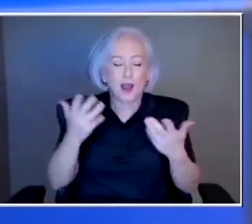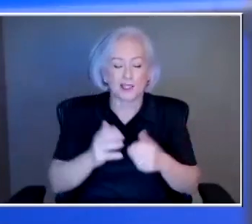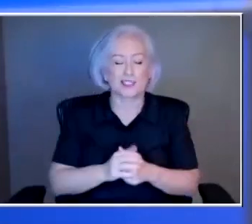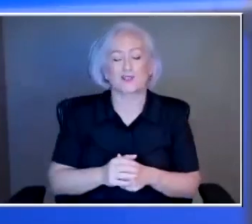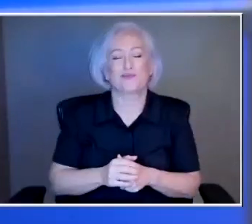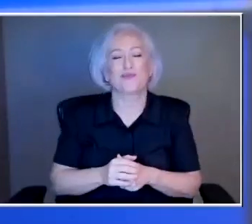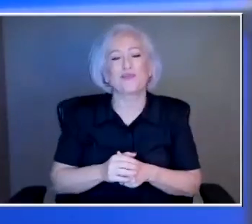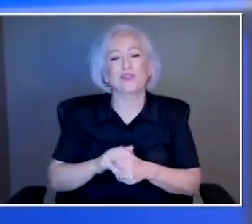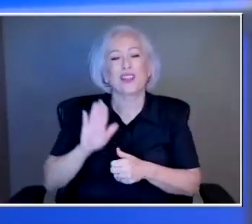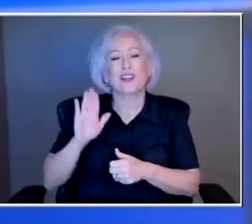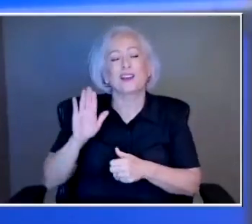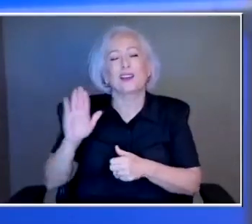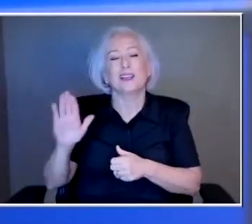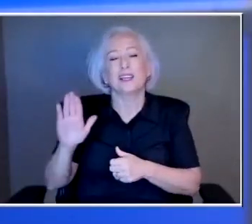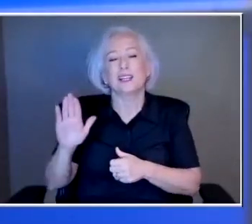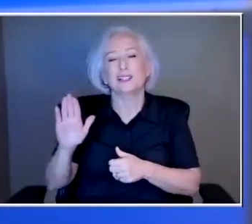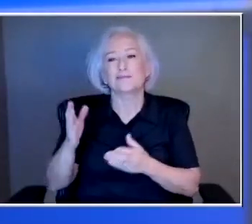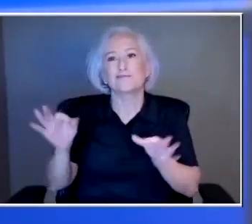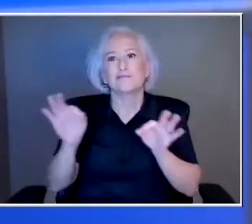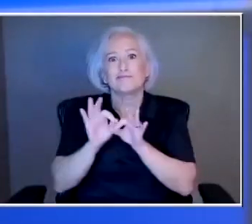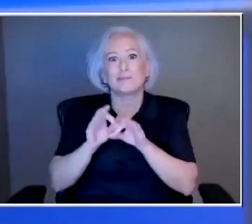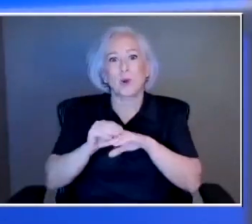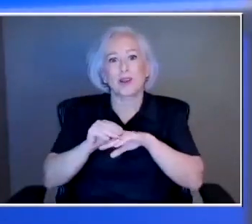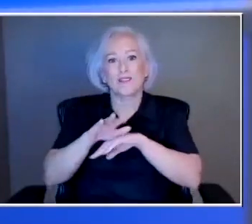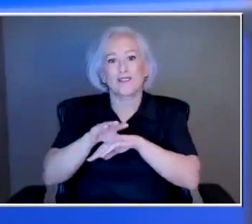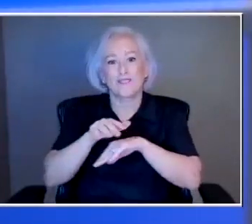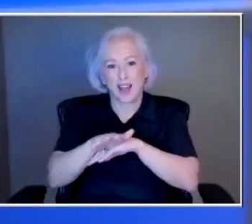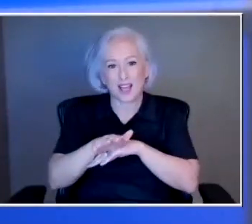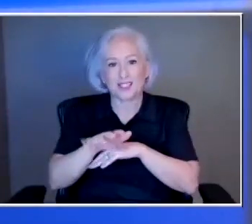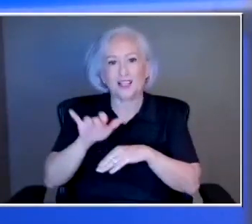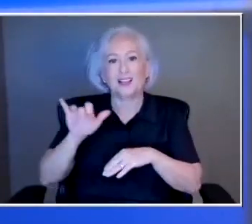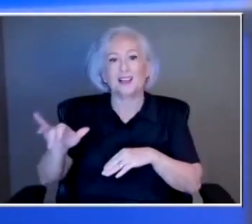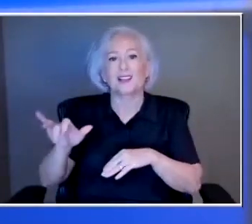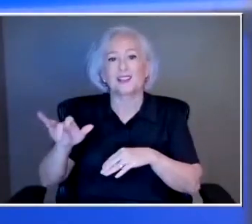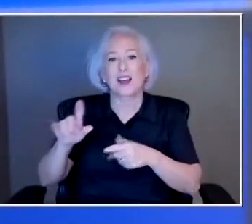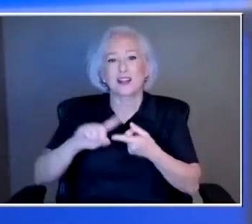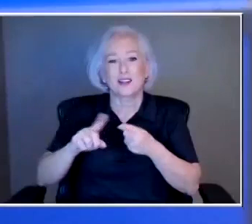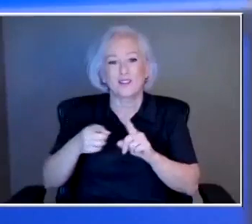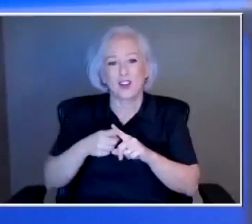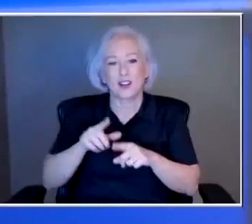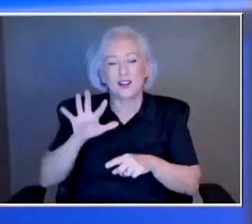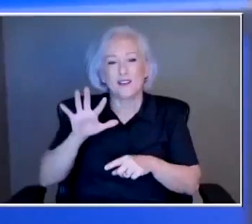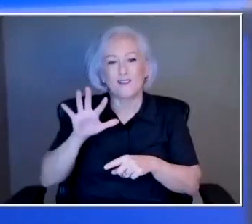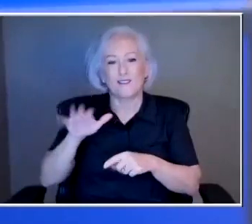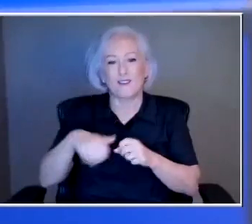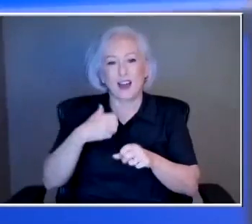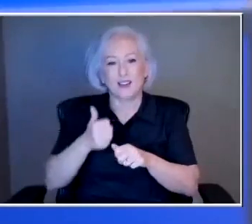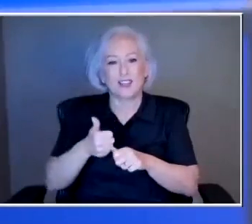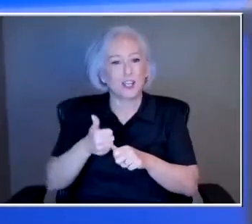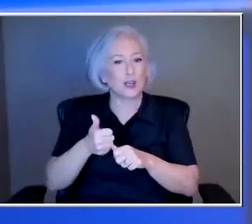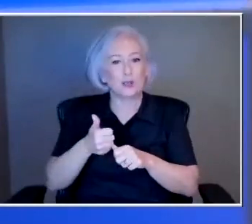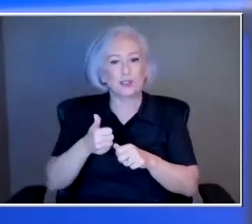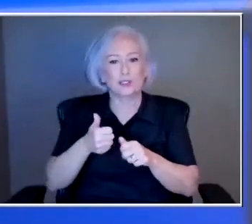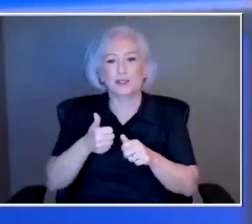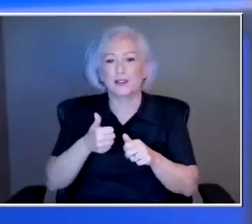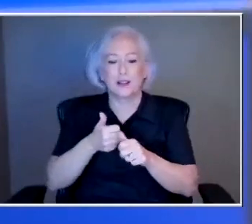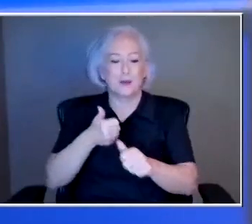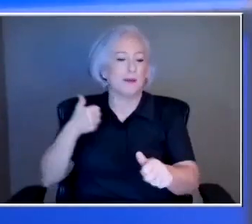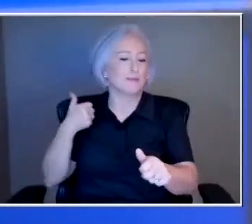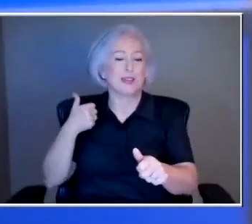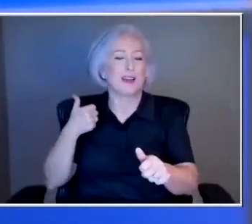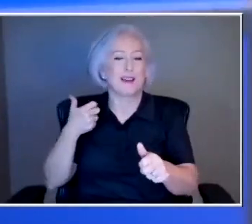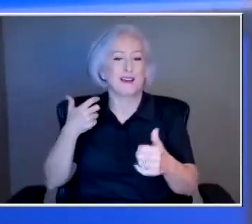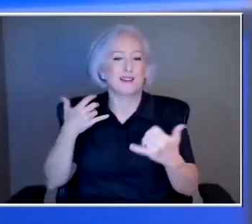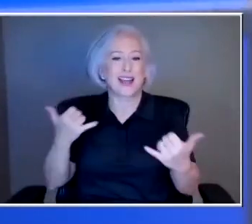because the friend was 5 years removed, and he's like, we got through it, and I don't even look back and remember it too much. And so